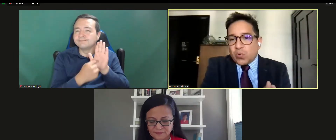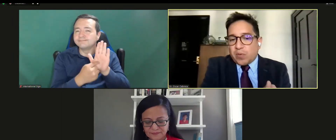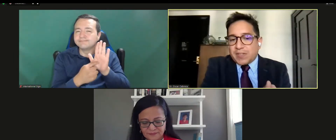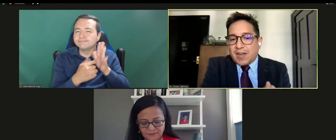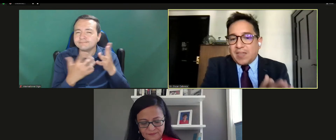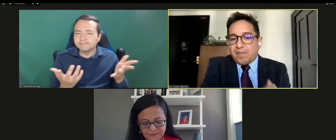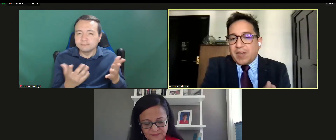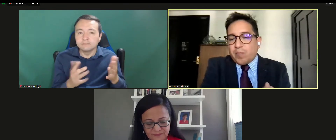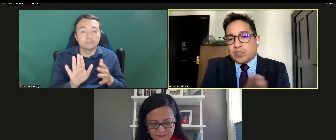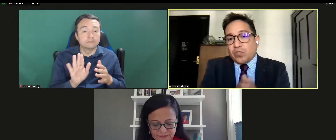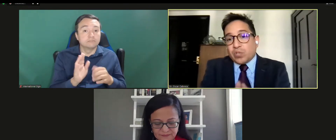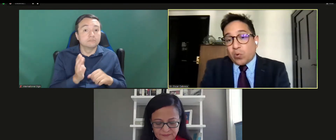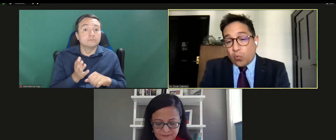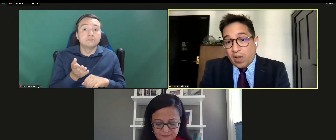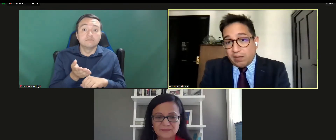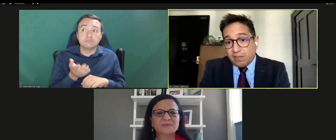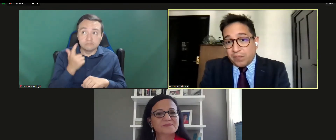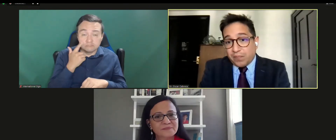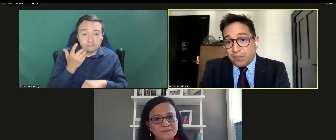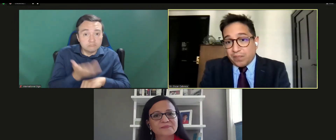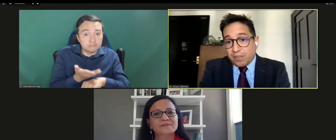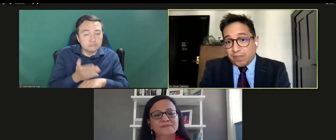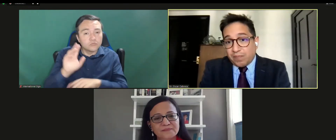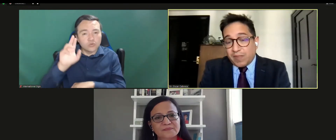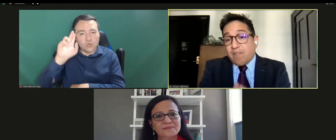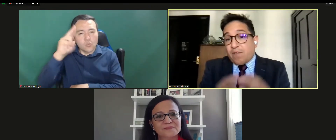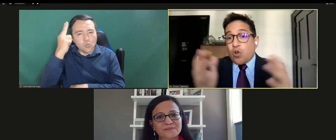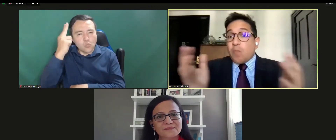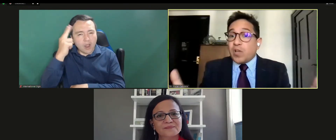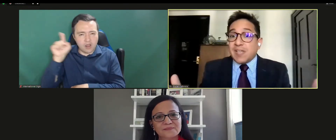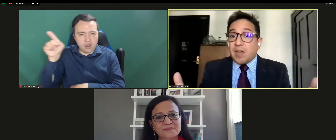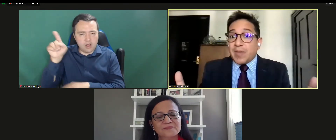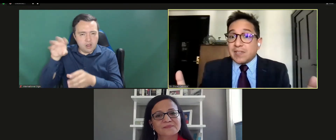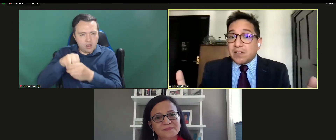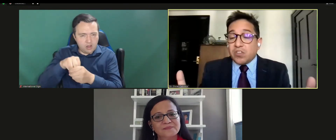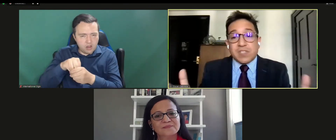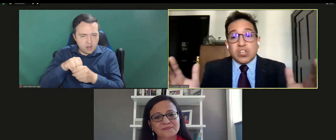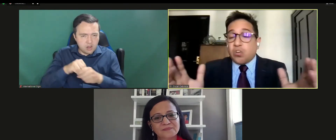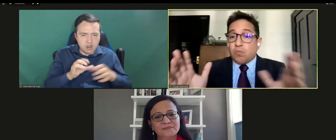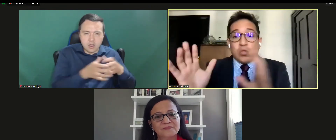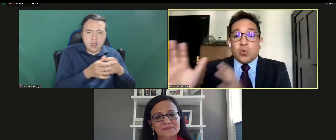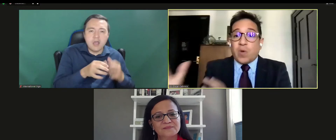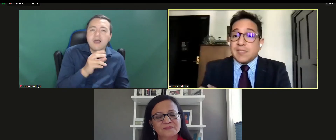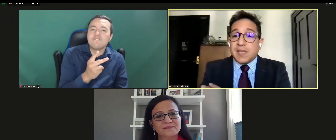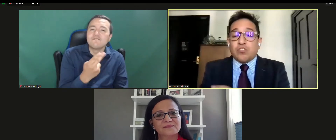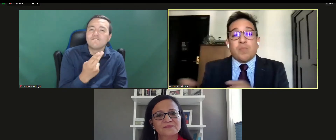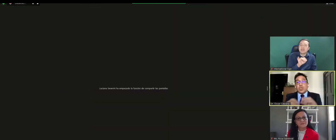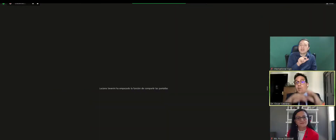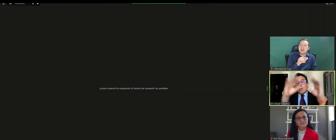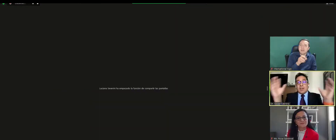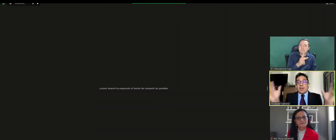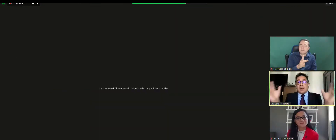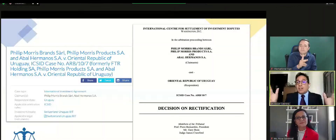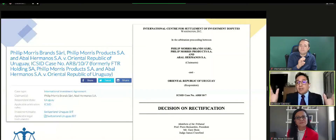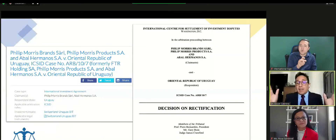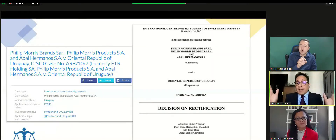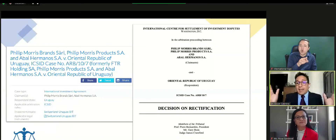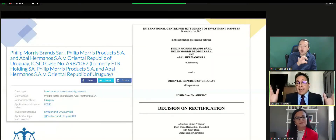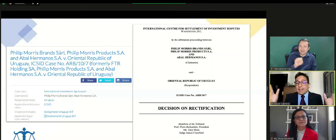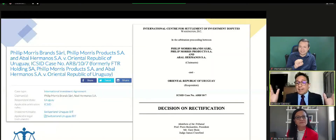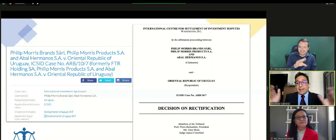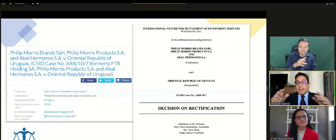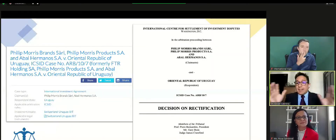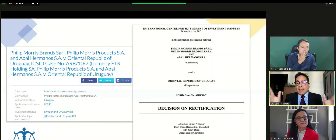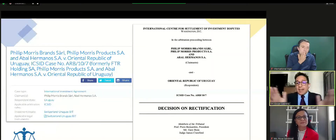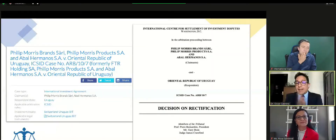example of Philip Morris's request for arbitration vis-a-vis Uruguay that was posed as a threat. When Uruguay does